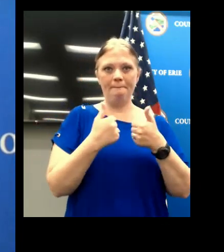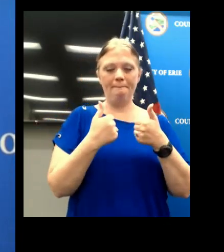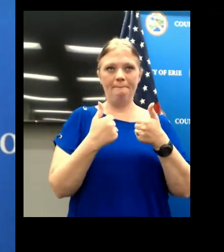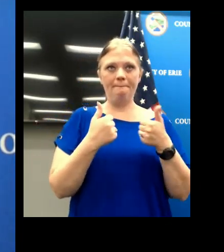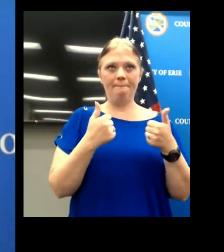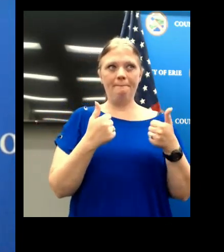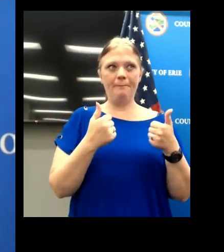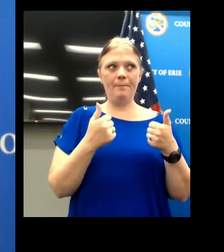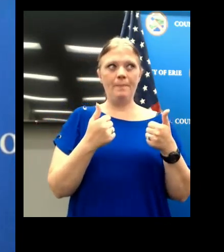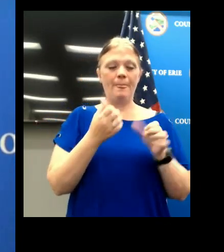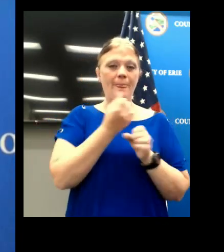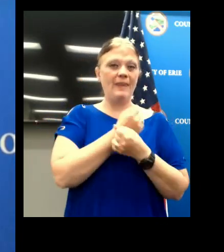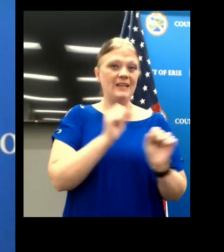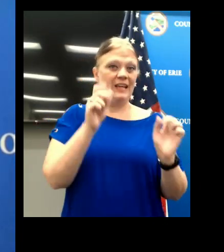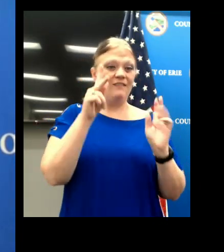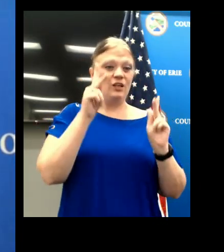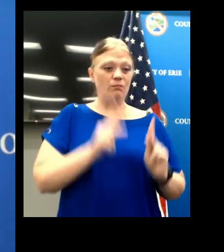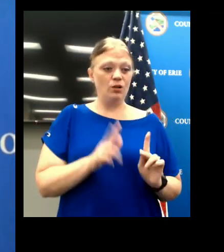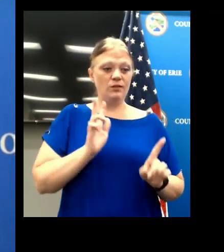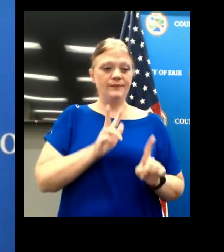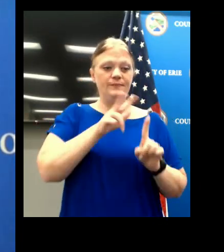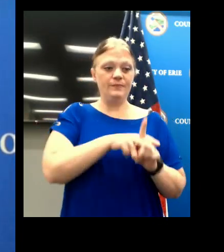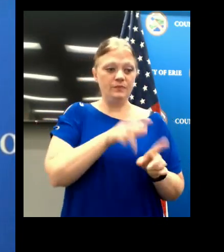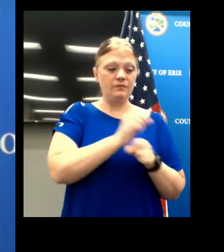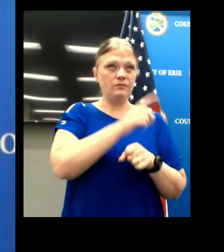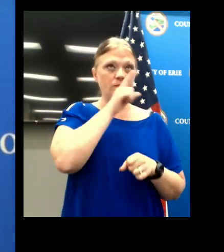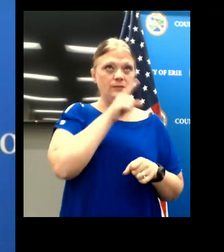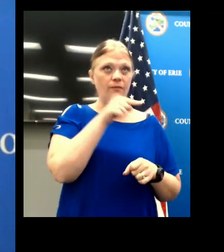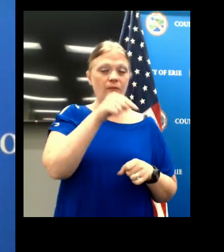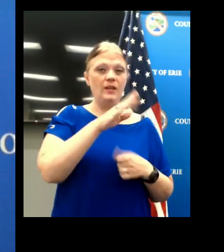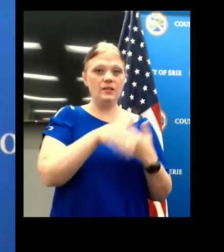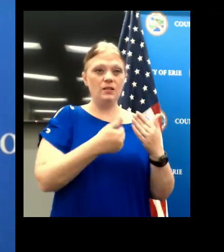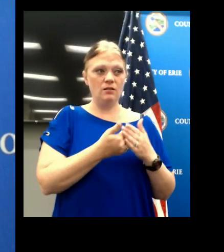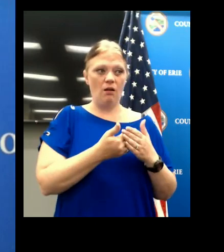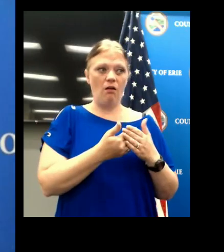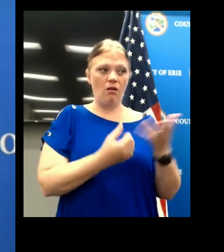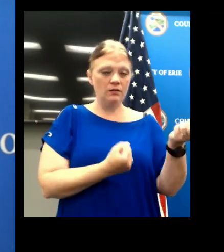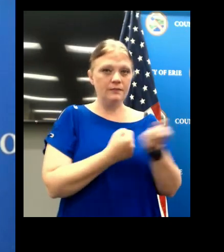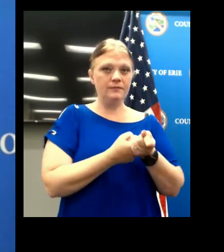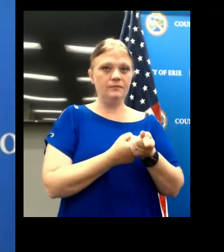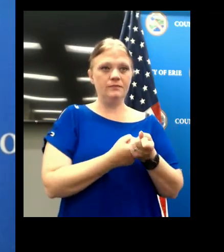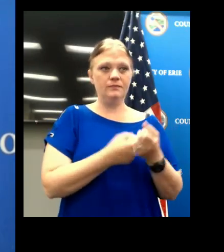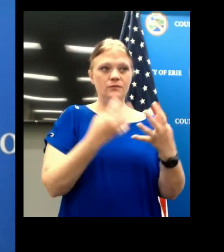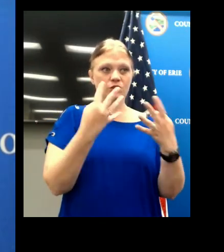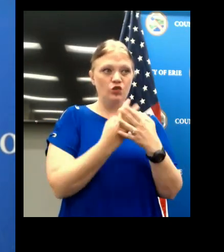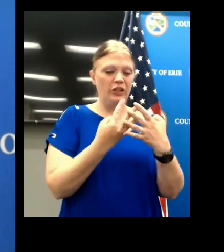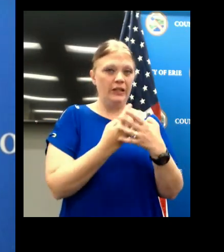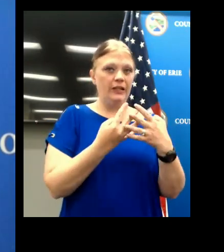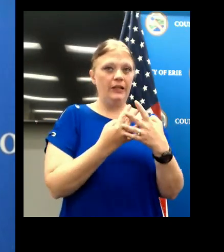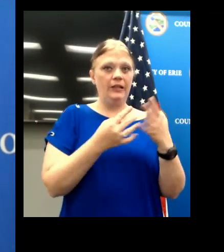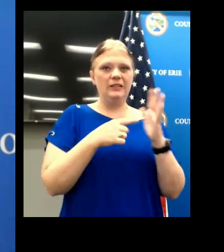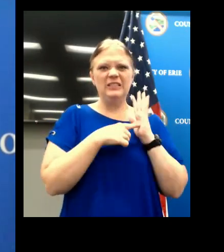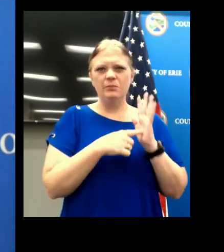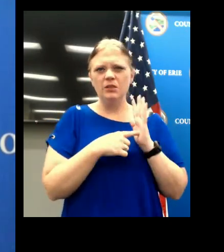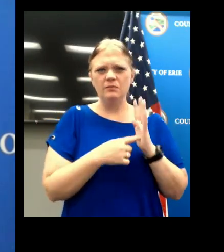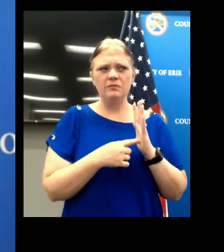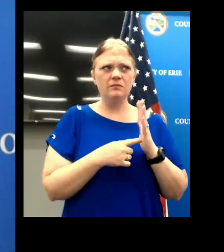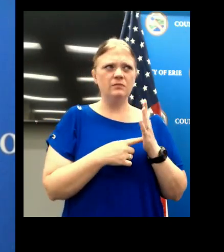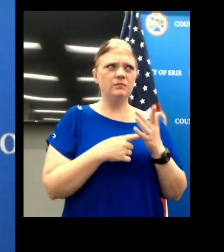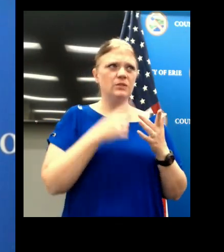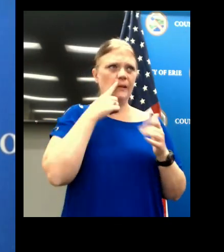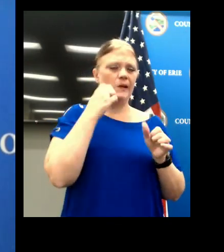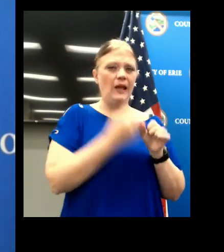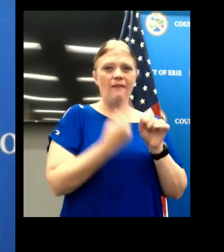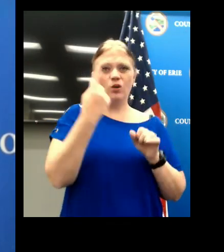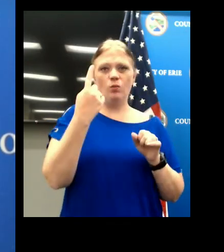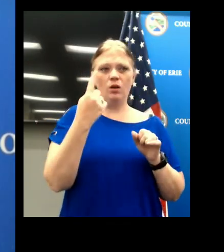a safety person designated to ensure that this is all enforced. They're going to do screening, symptom screening of everybody